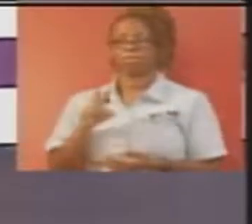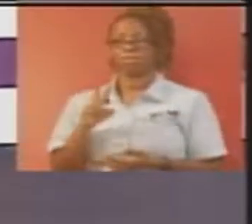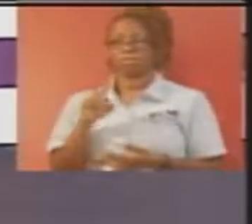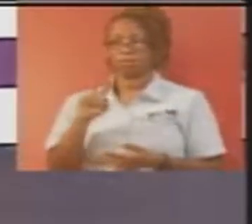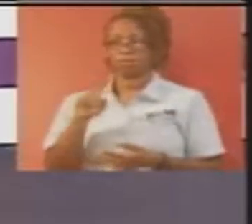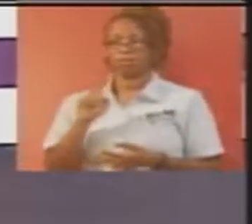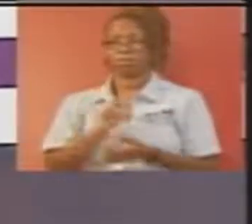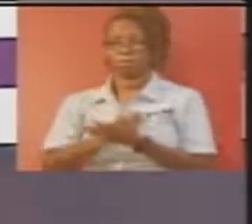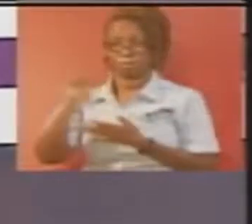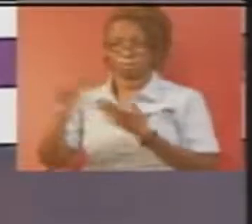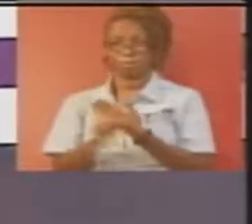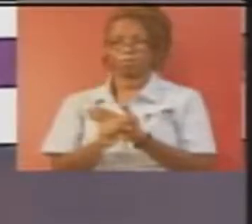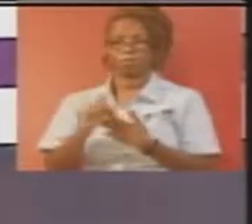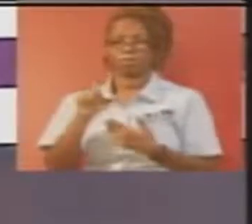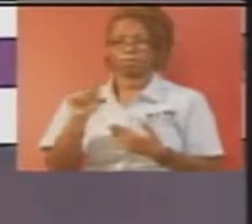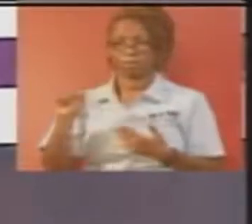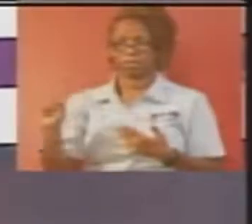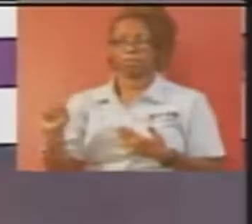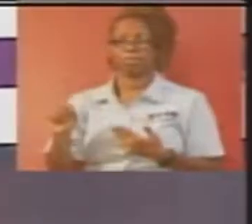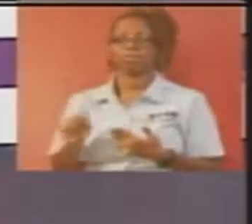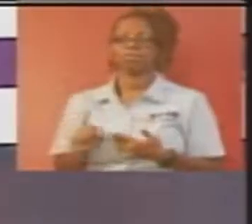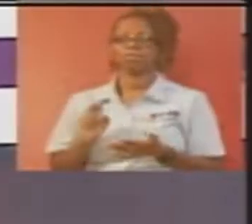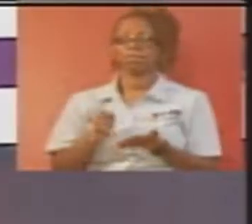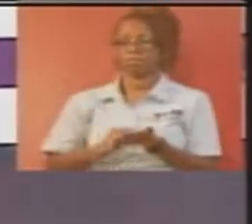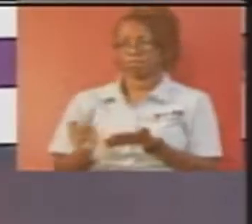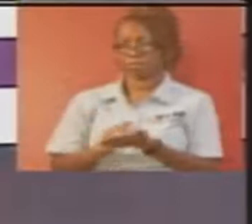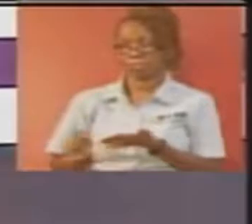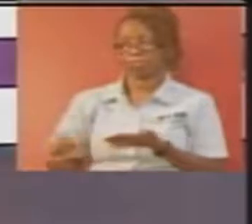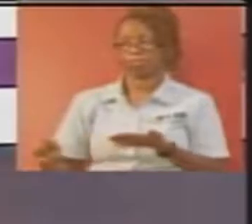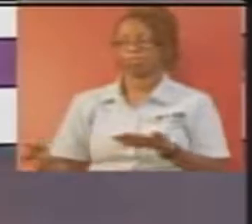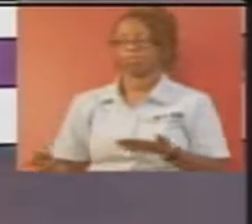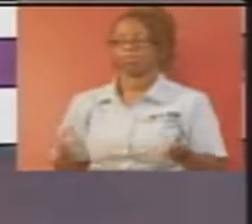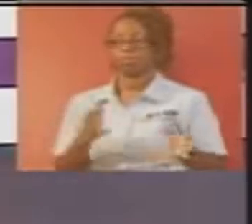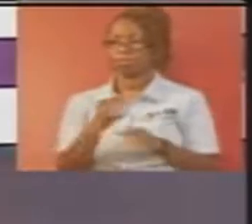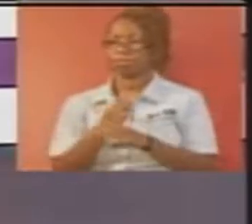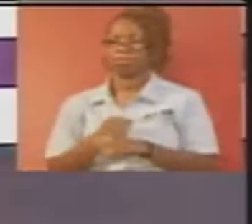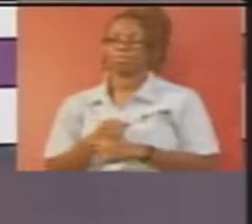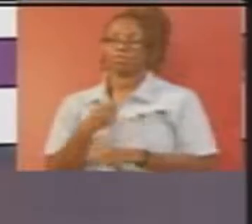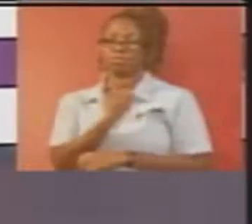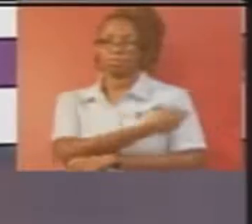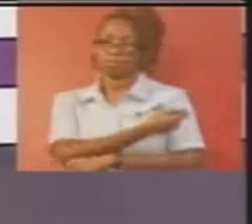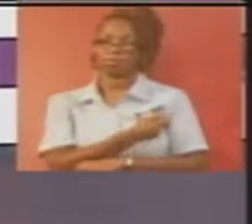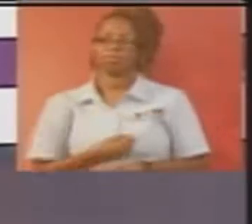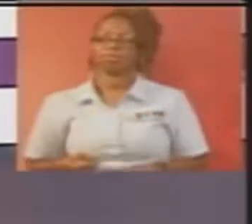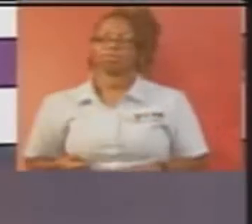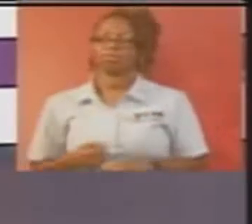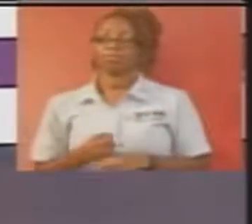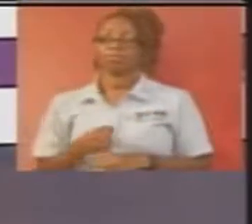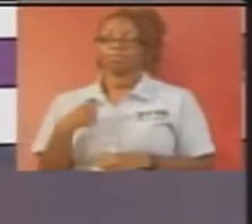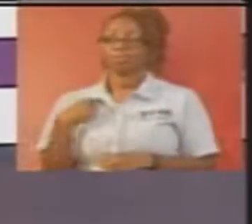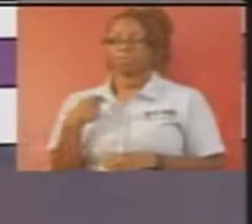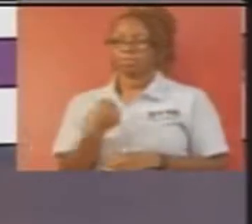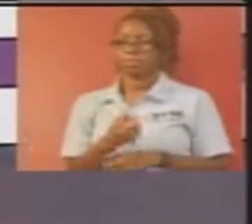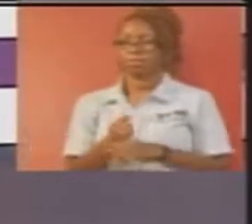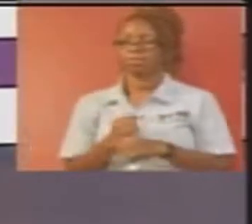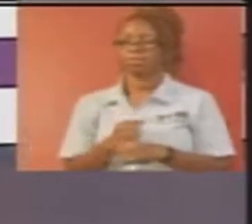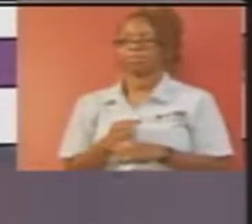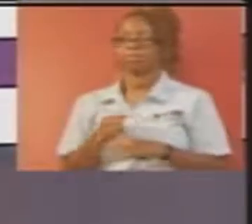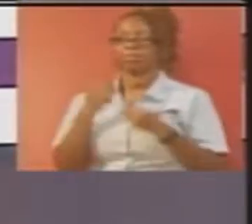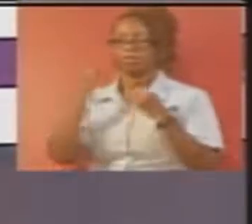Operationally, Ministry of Health received correspondence from Gavi on the 19th of